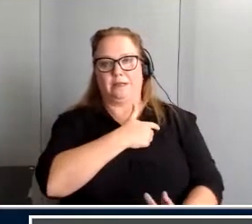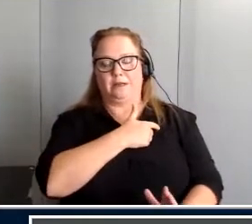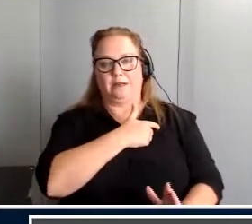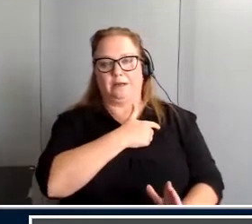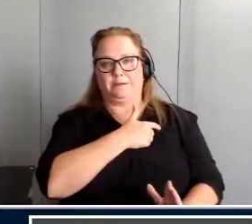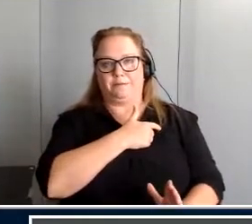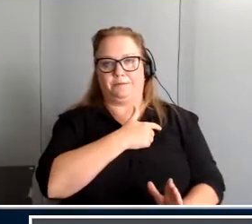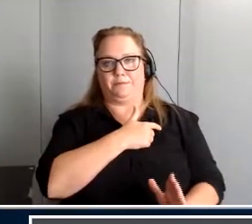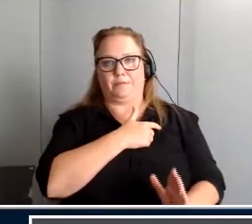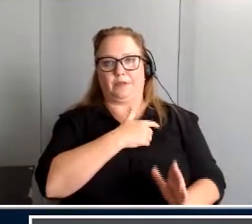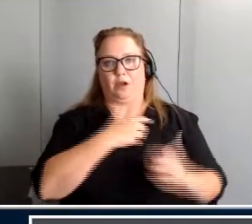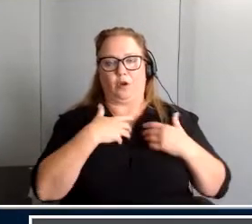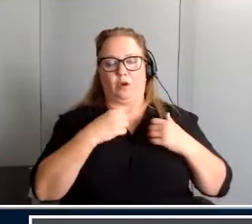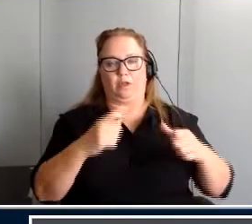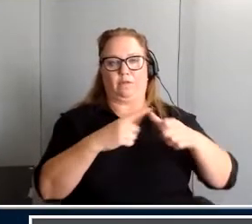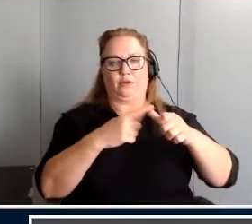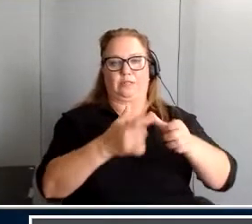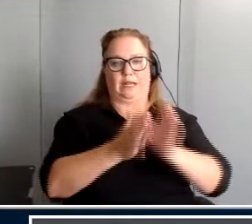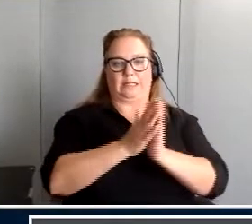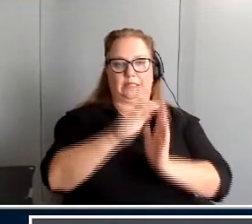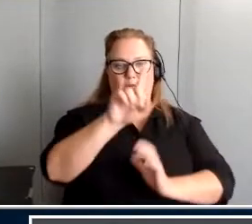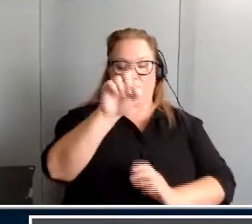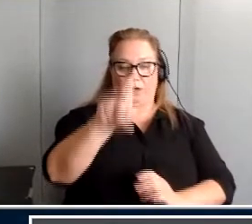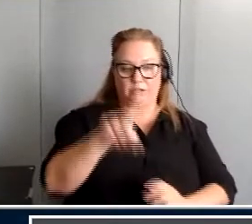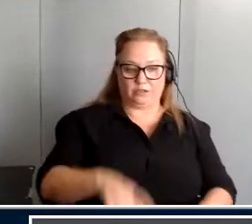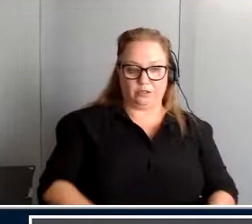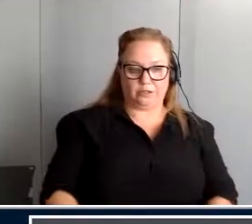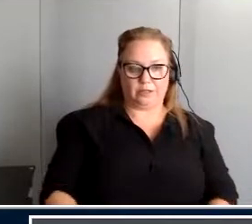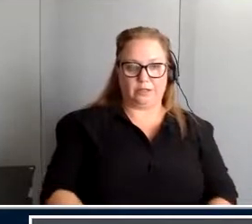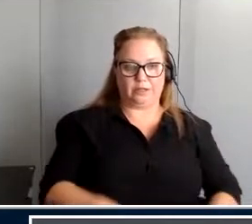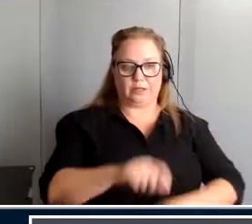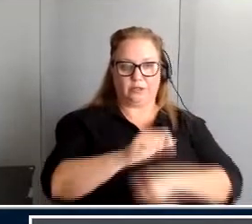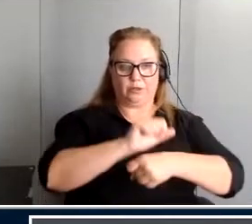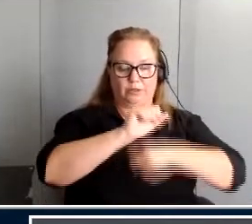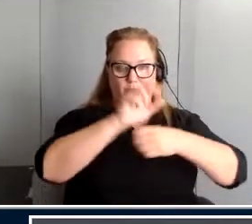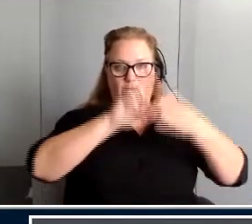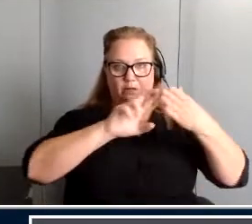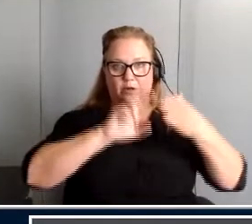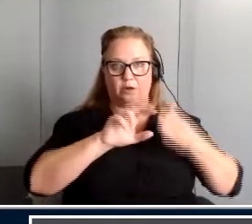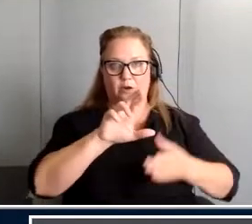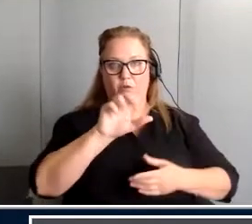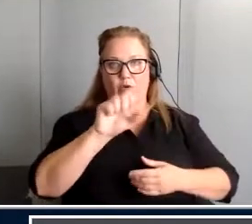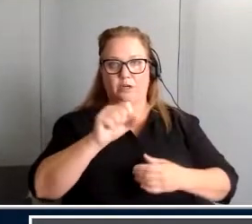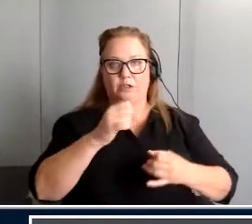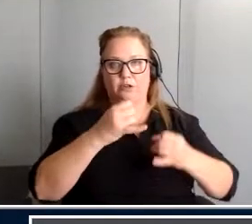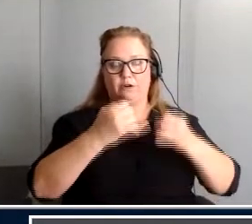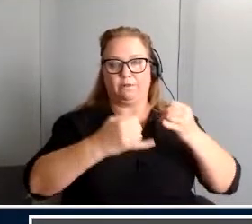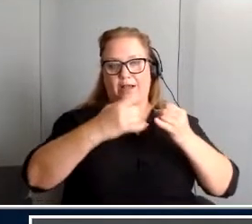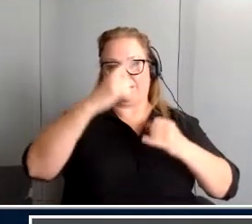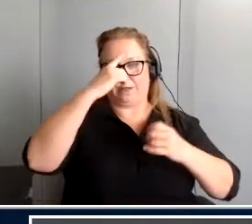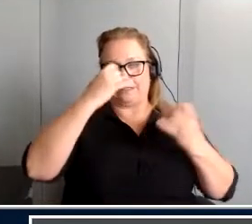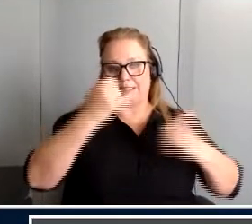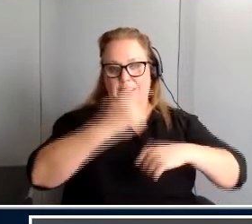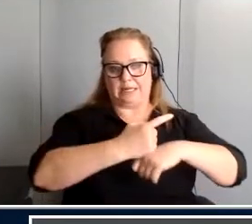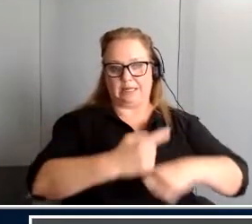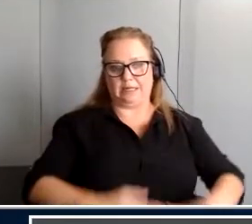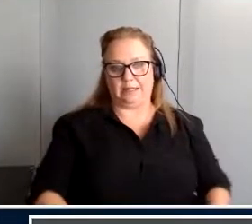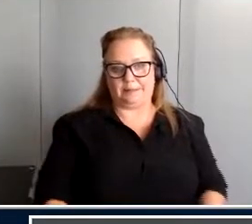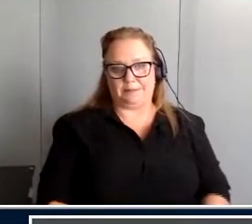our health first and asking questions and doing the work and the research. So, Ross, your final thoughts today?